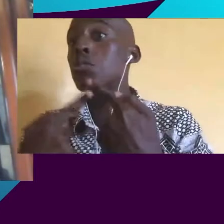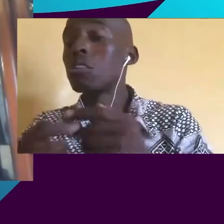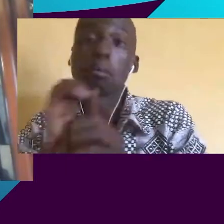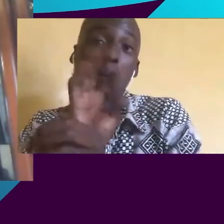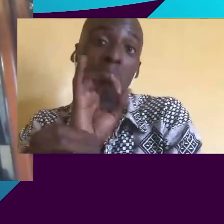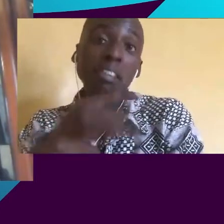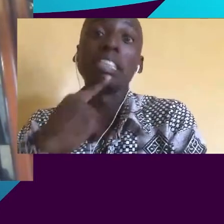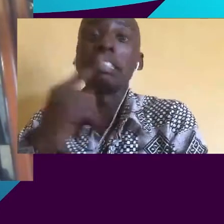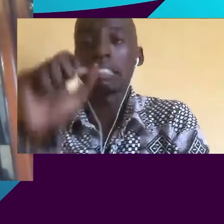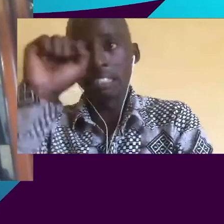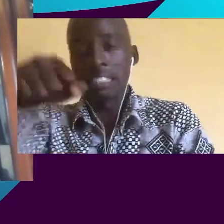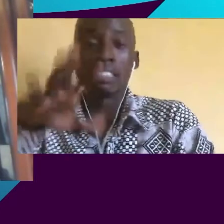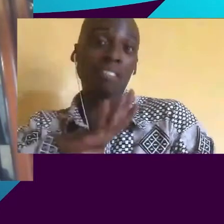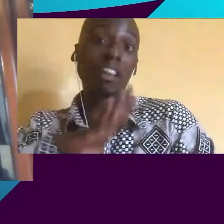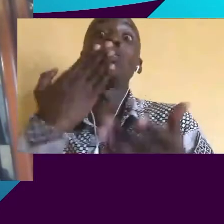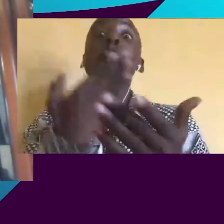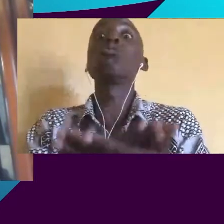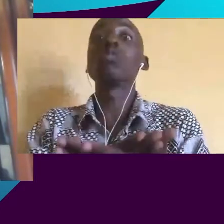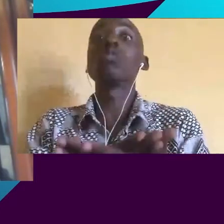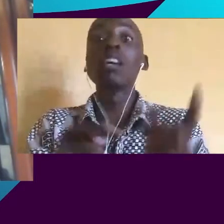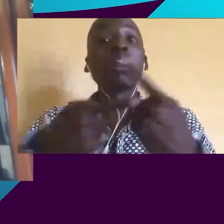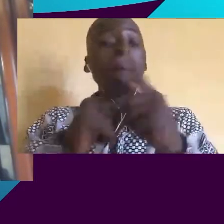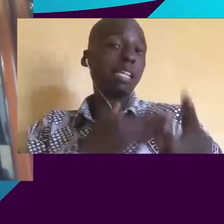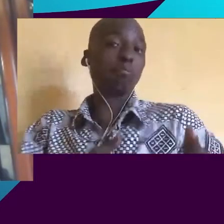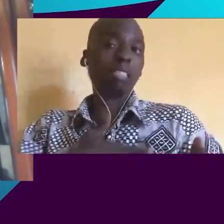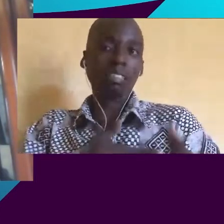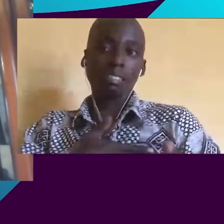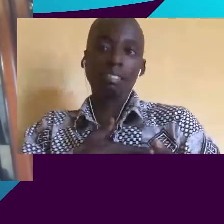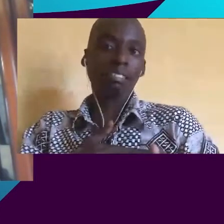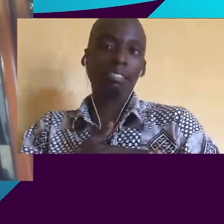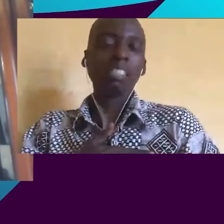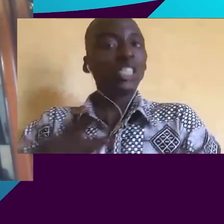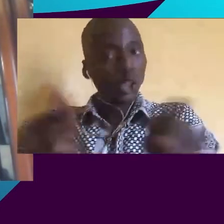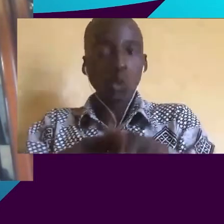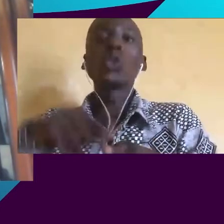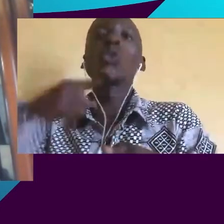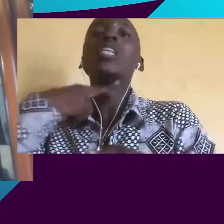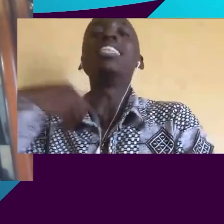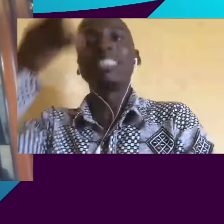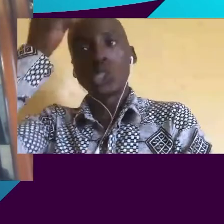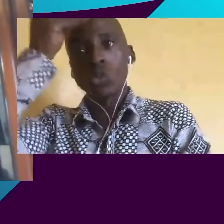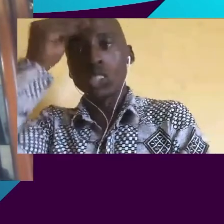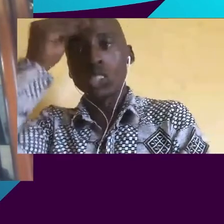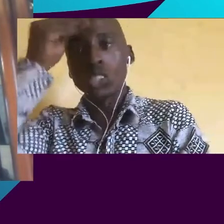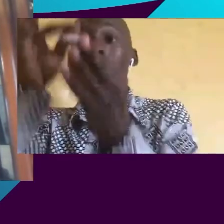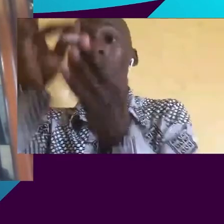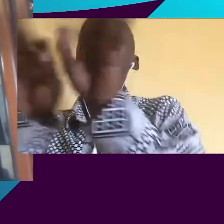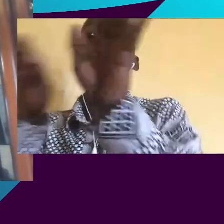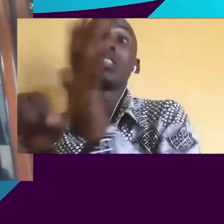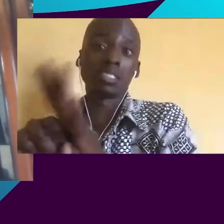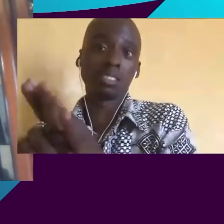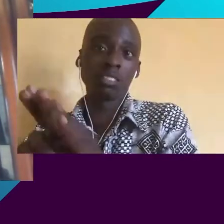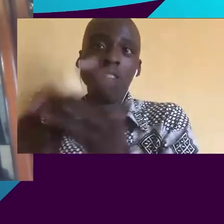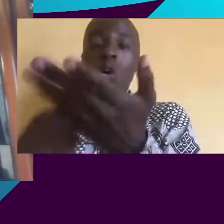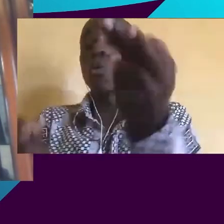so good, but please, she needs also the education as well. What happens if she breaks her leg